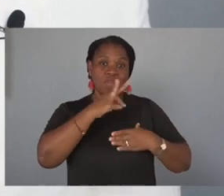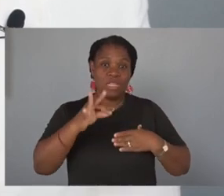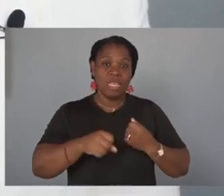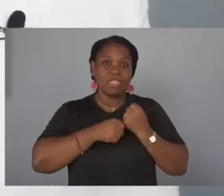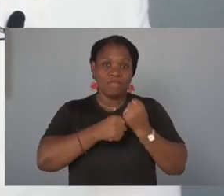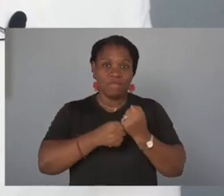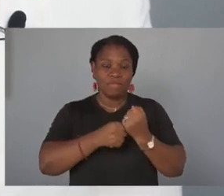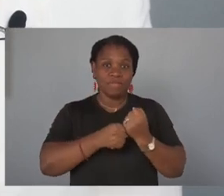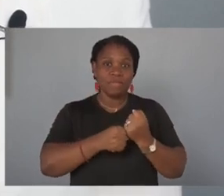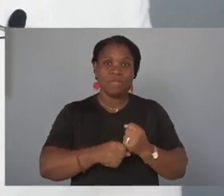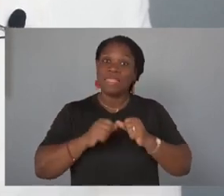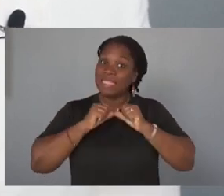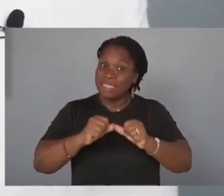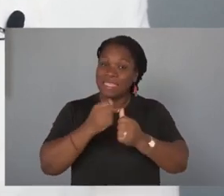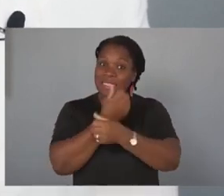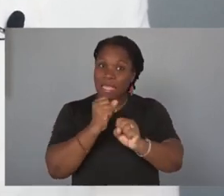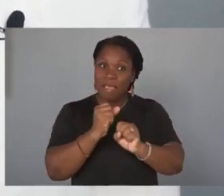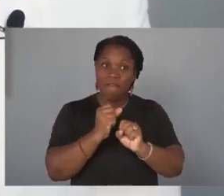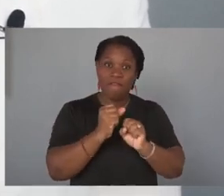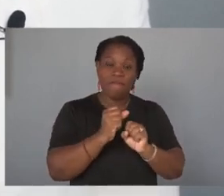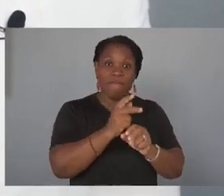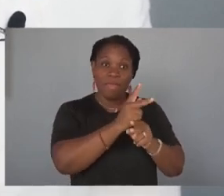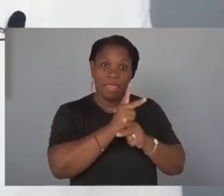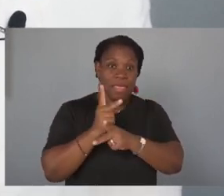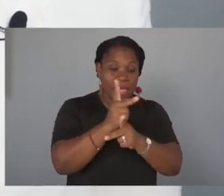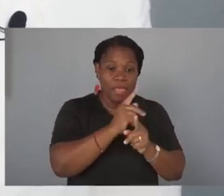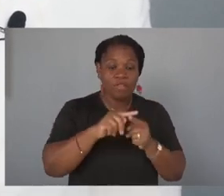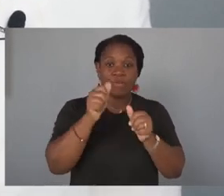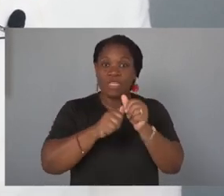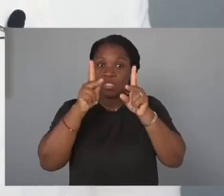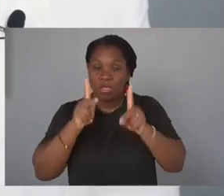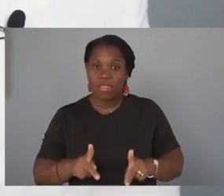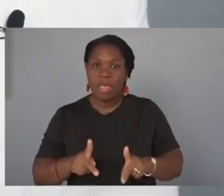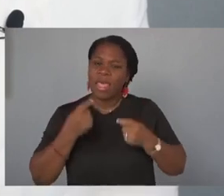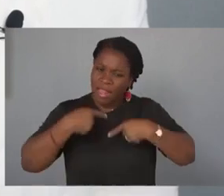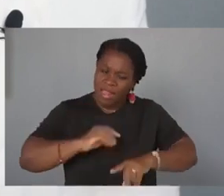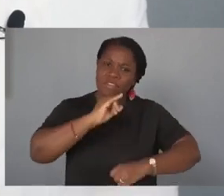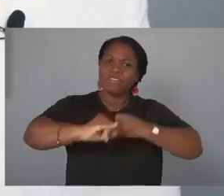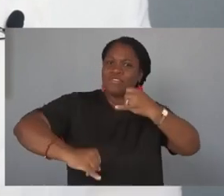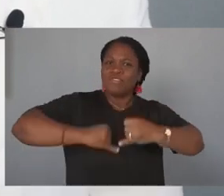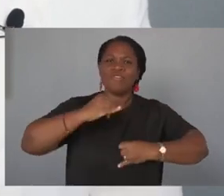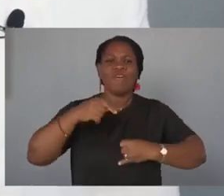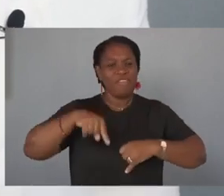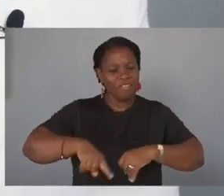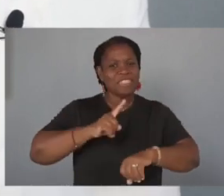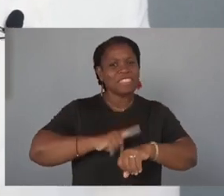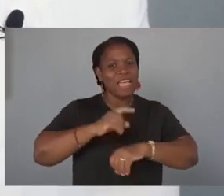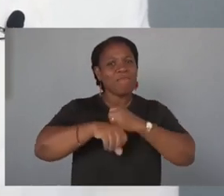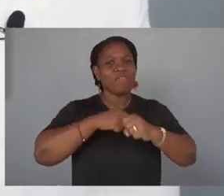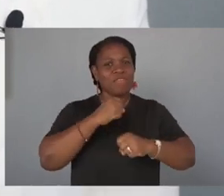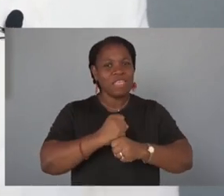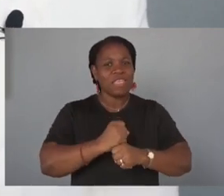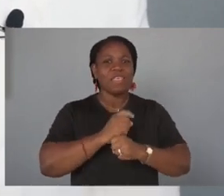shared camaraderie. Stay safe, look out for each other and let the joy of the season be a source